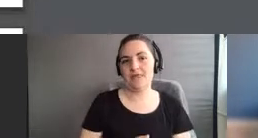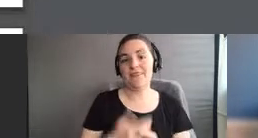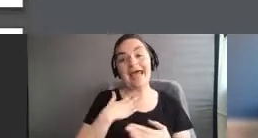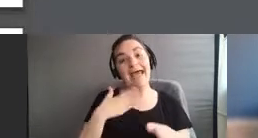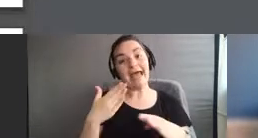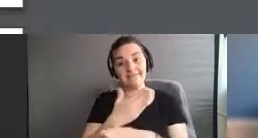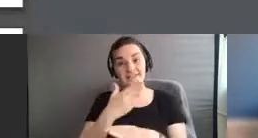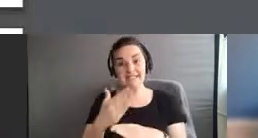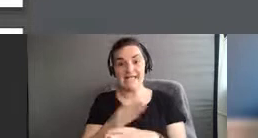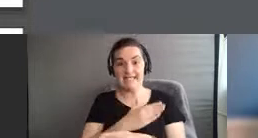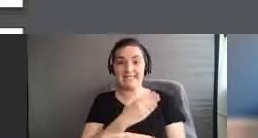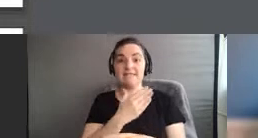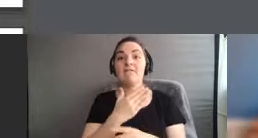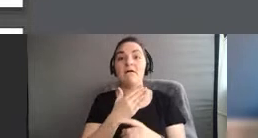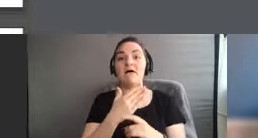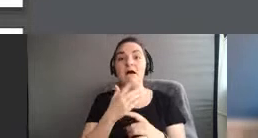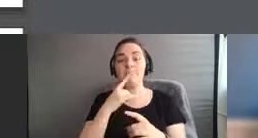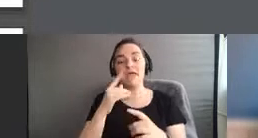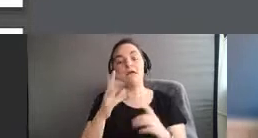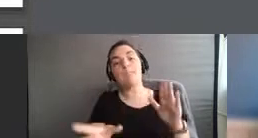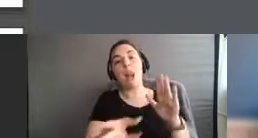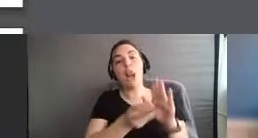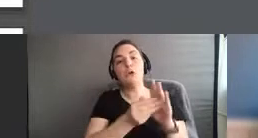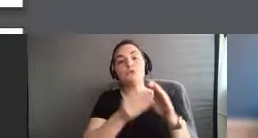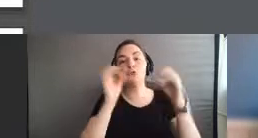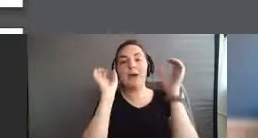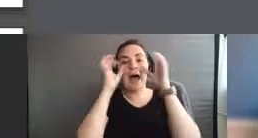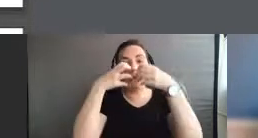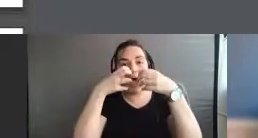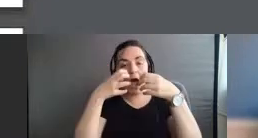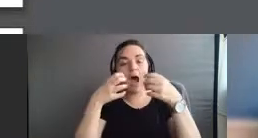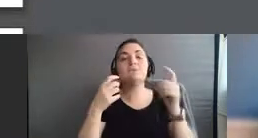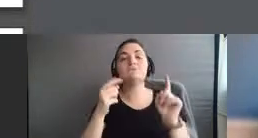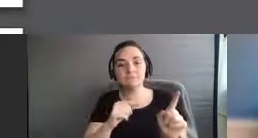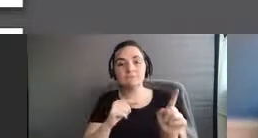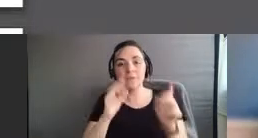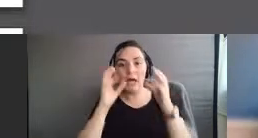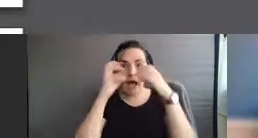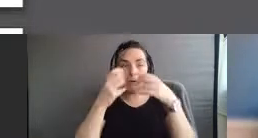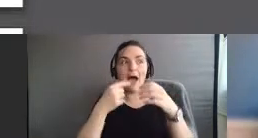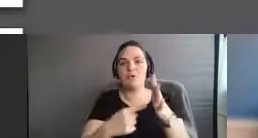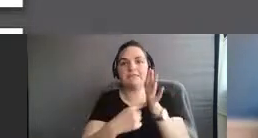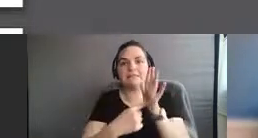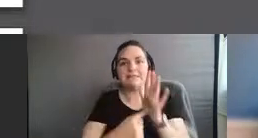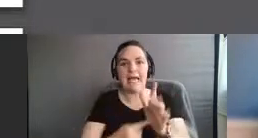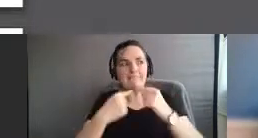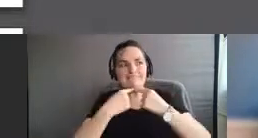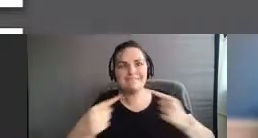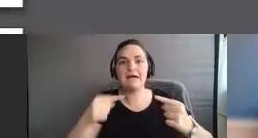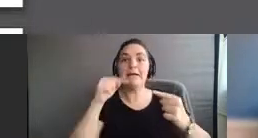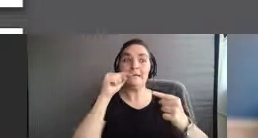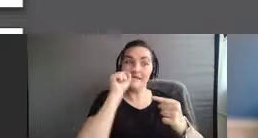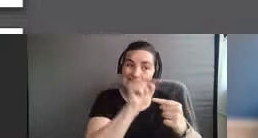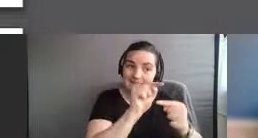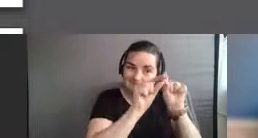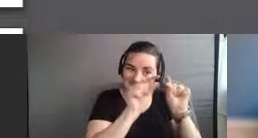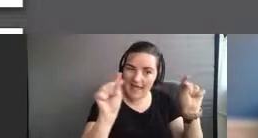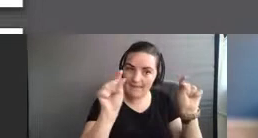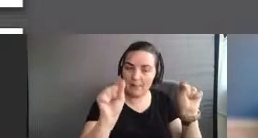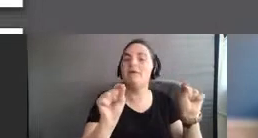am going to put into Aula, and I'm going to flag them up really, really clearly. Engagement task. There